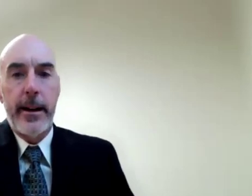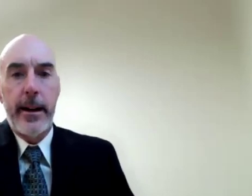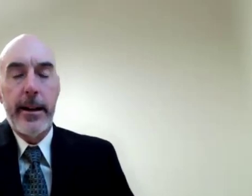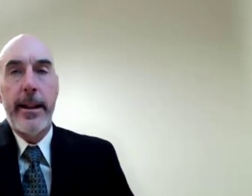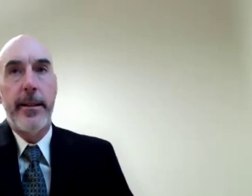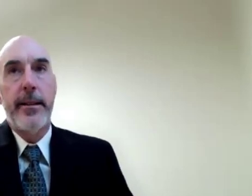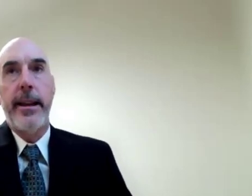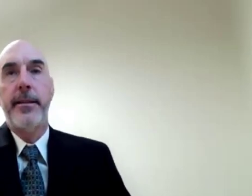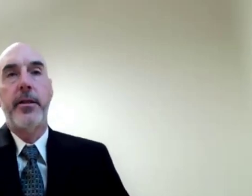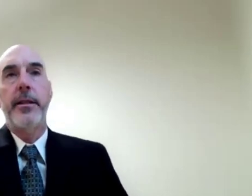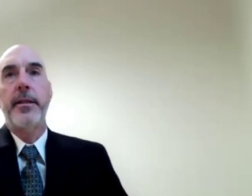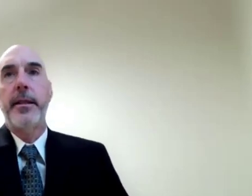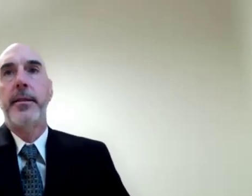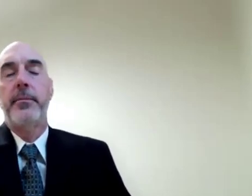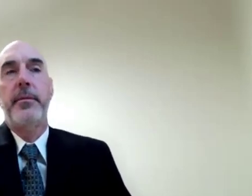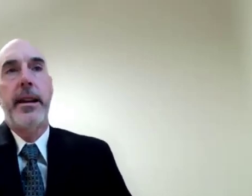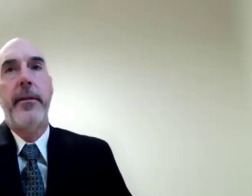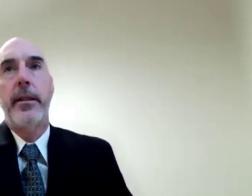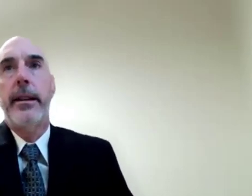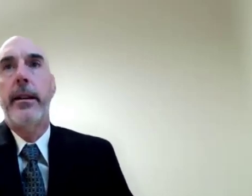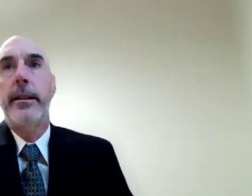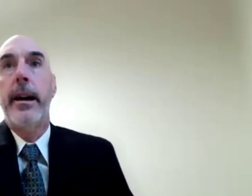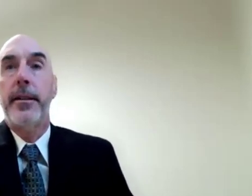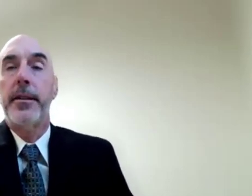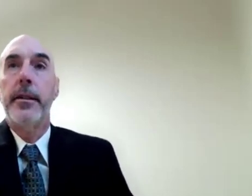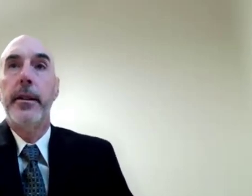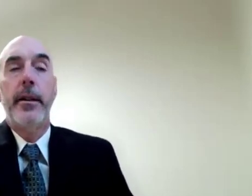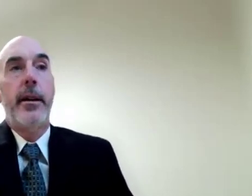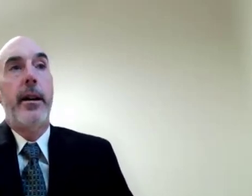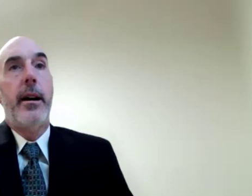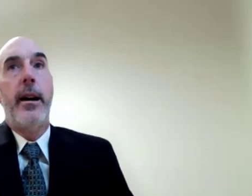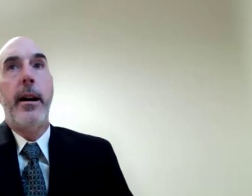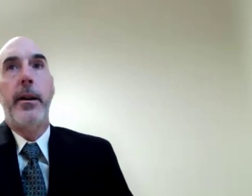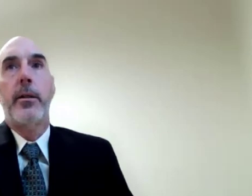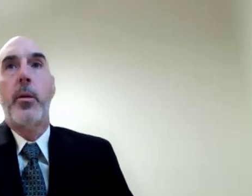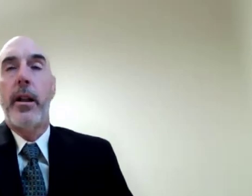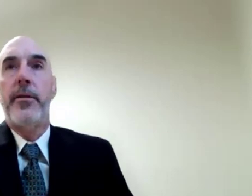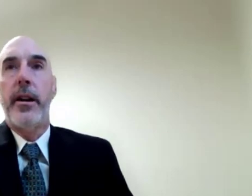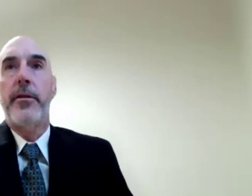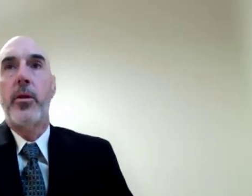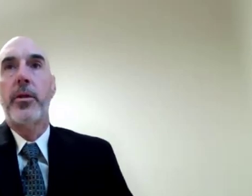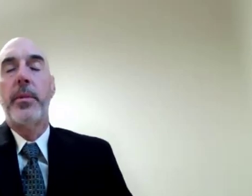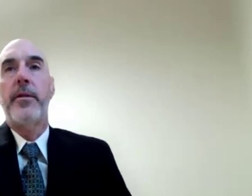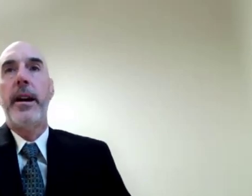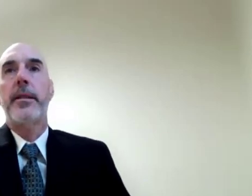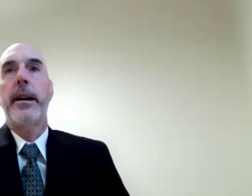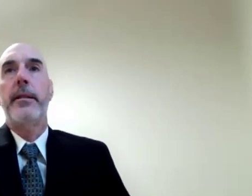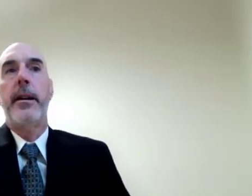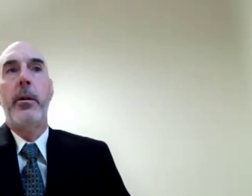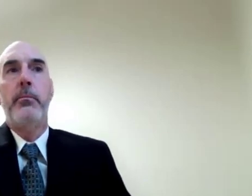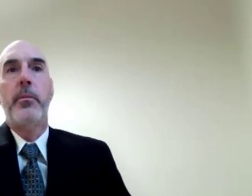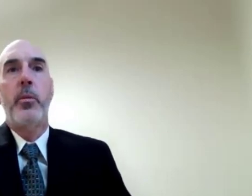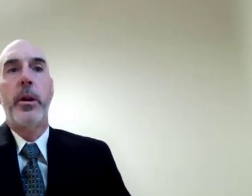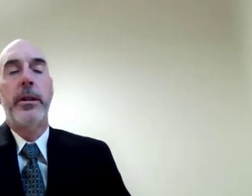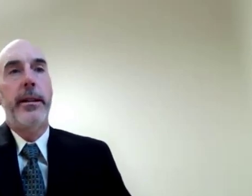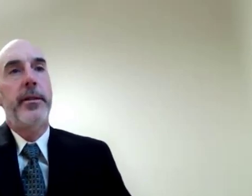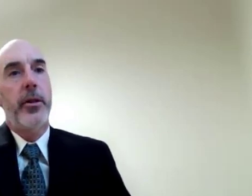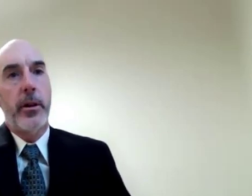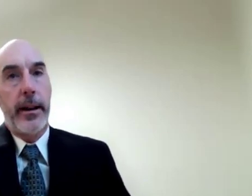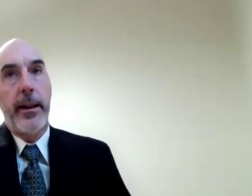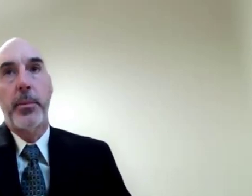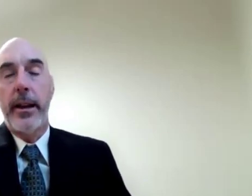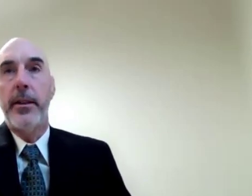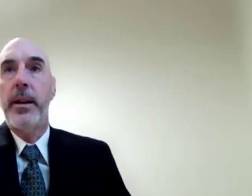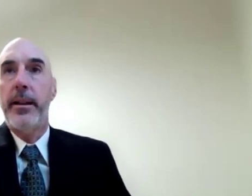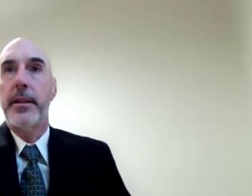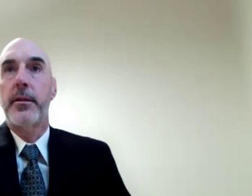And the answer is definitely a yes, qualified, of course, by the fact that we would need to,